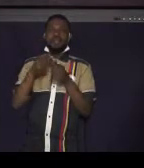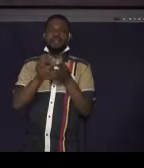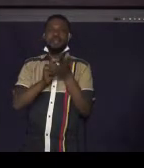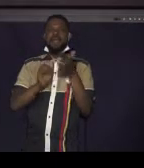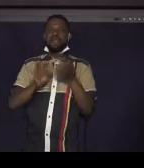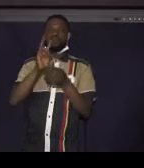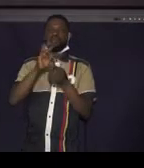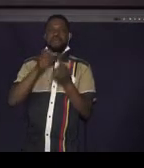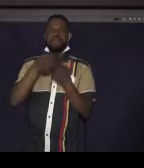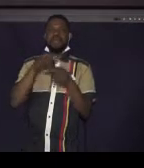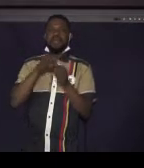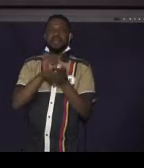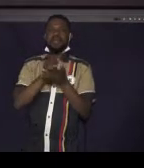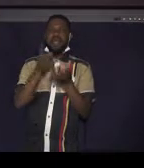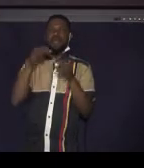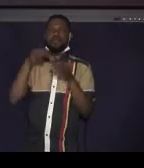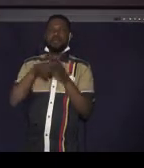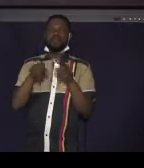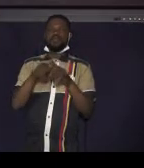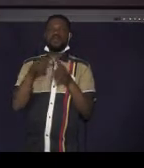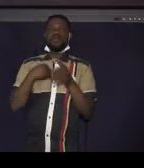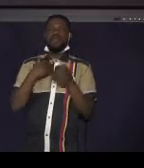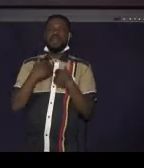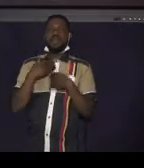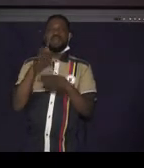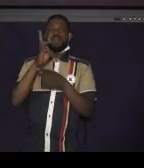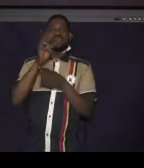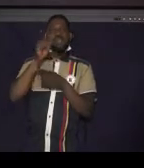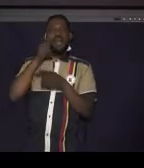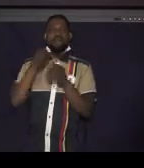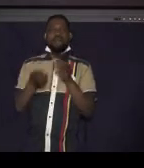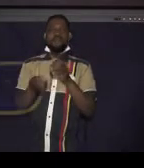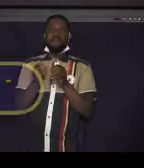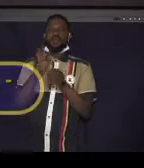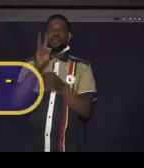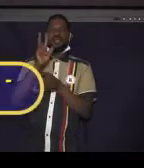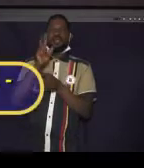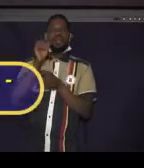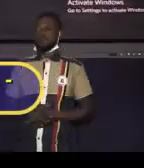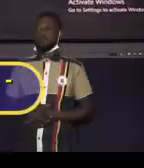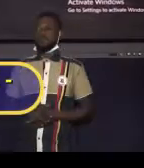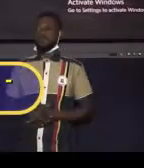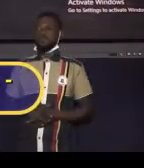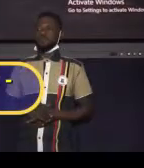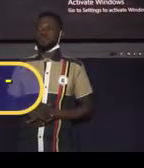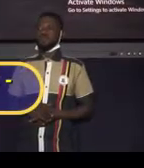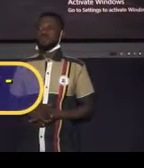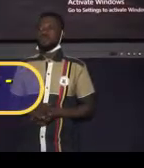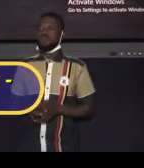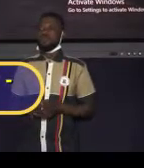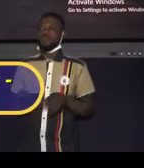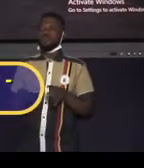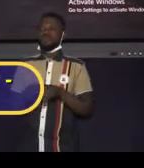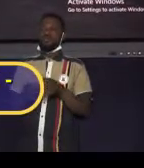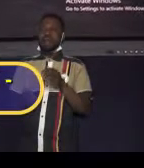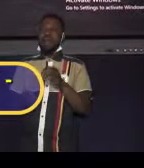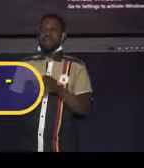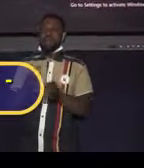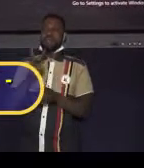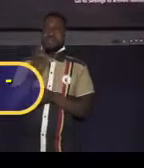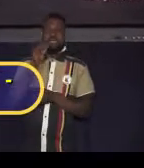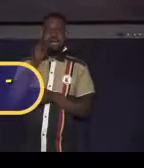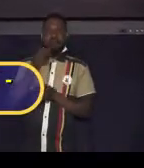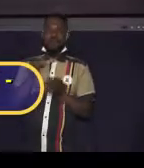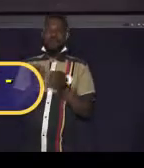2 bananas, that comes down. So we have 6 apples plus 3 apples, altogether 9 apples. So now adding 6 apples plus